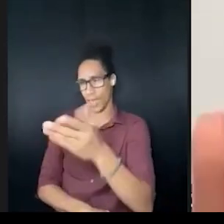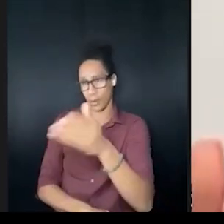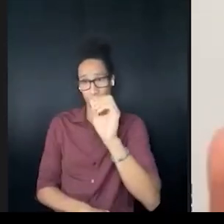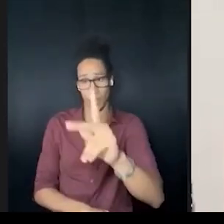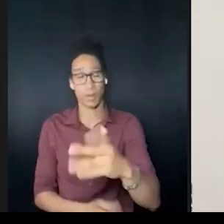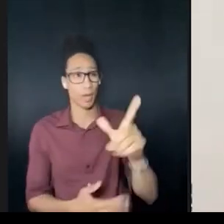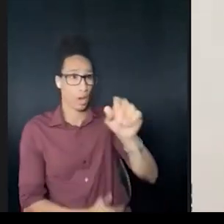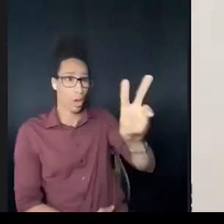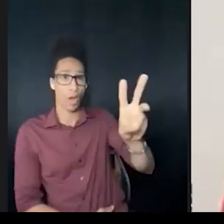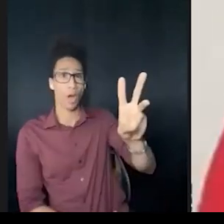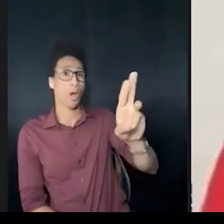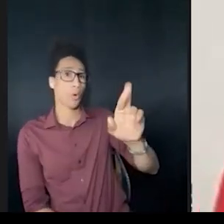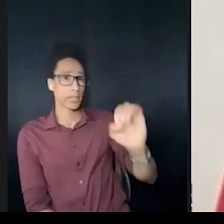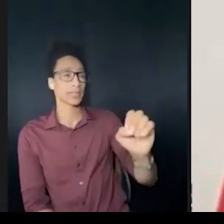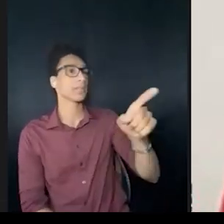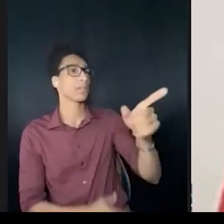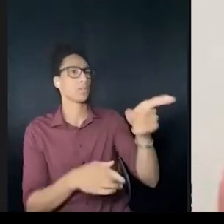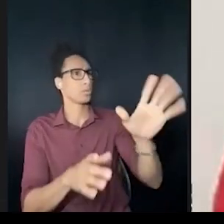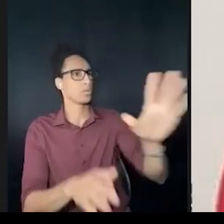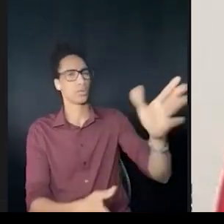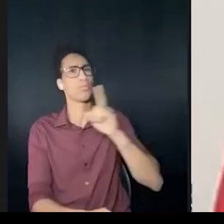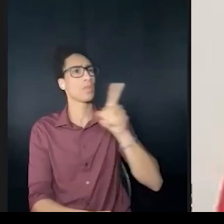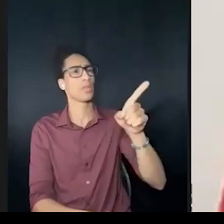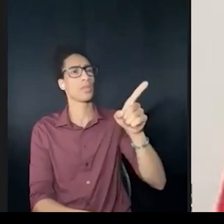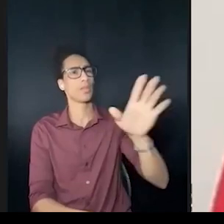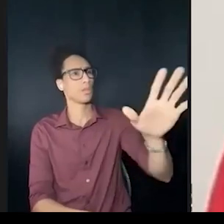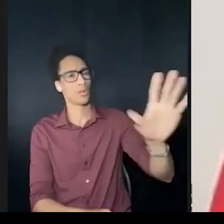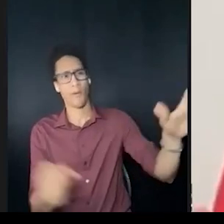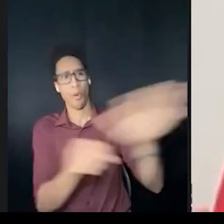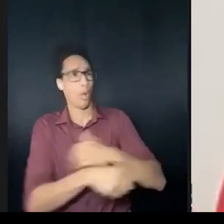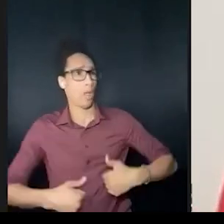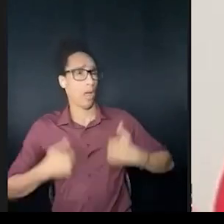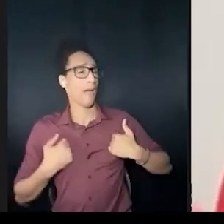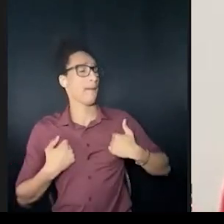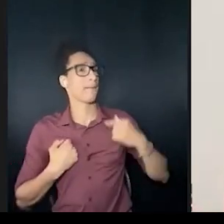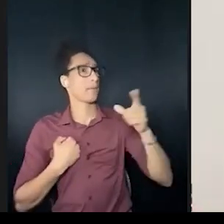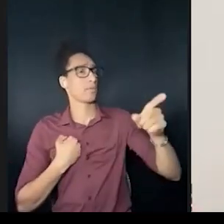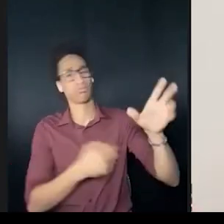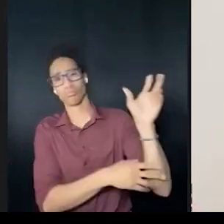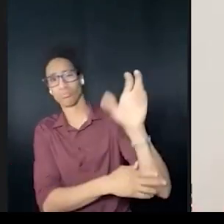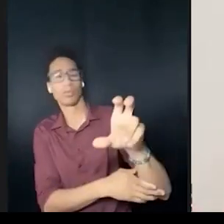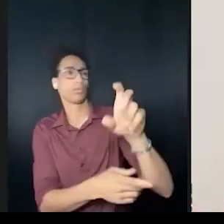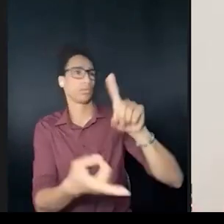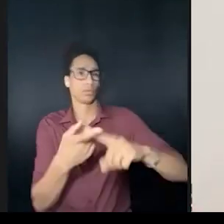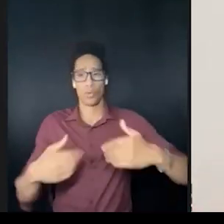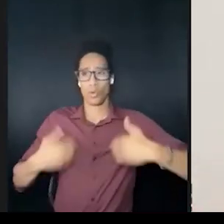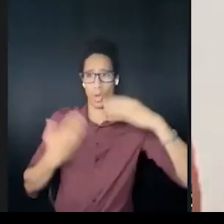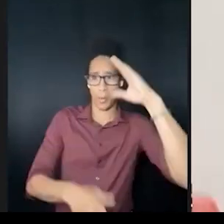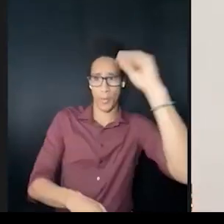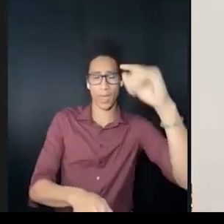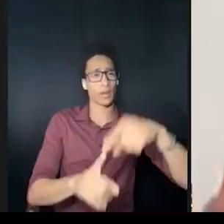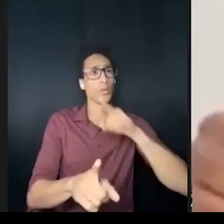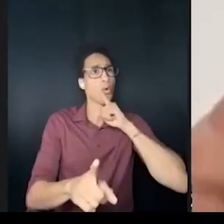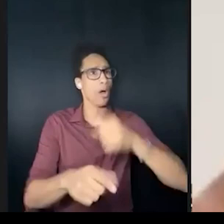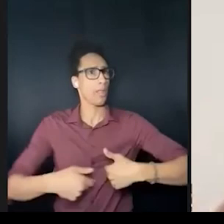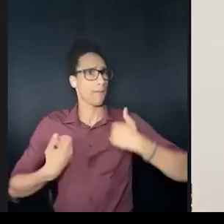to work transforming young men who would get in trouble and end up in prison and who are in facilities. So I'm going to